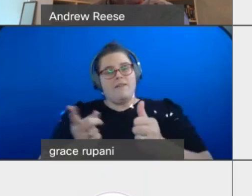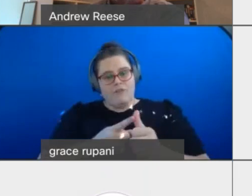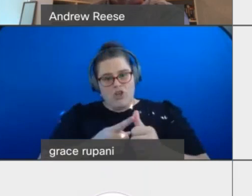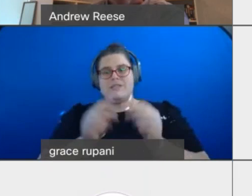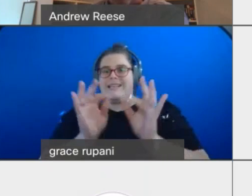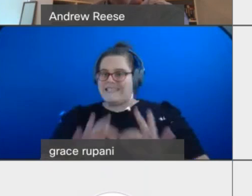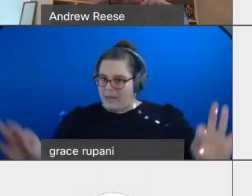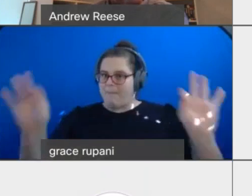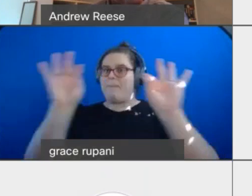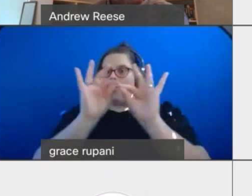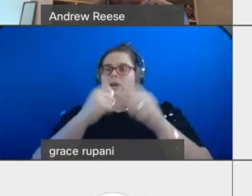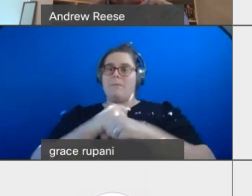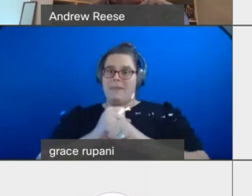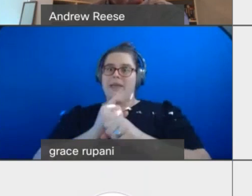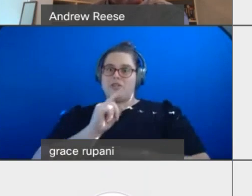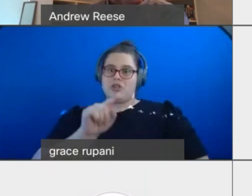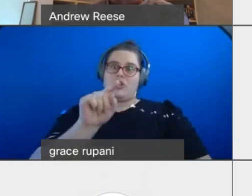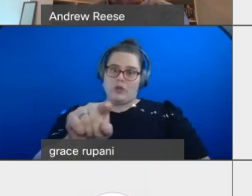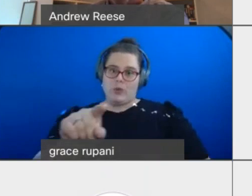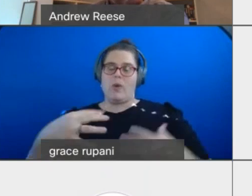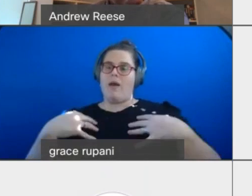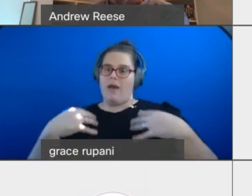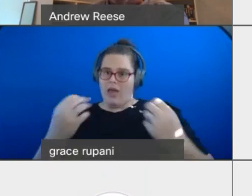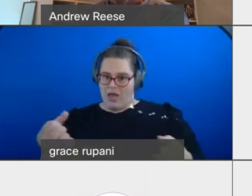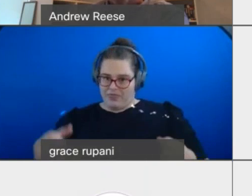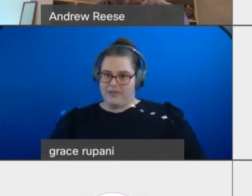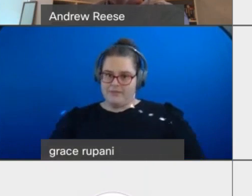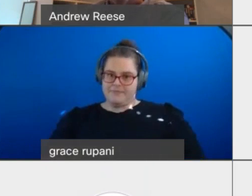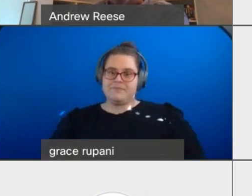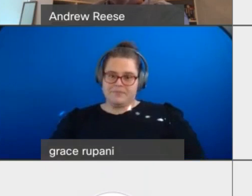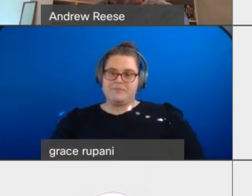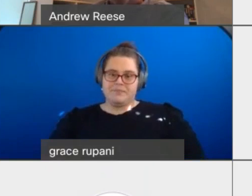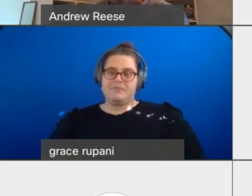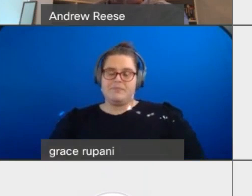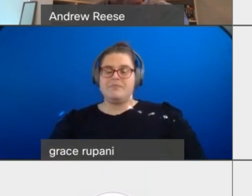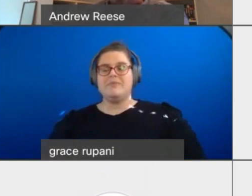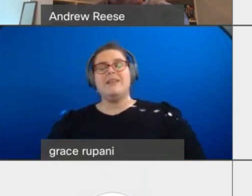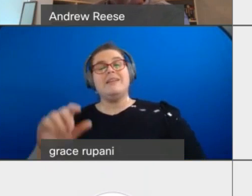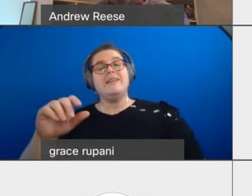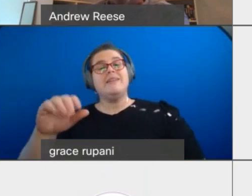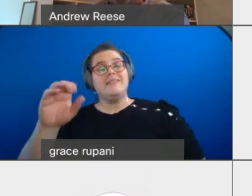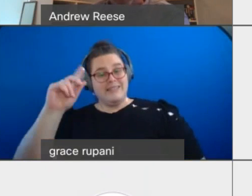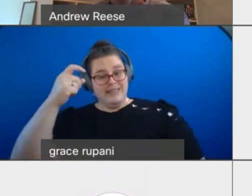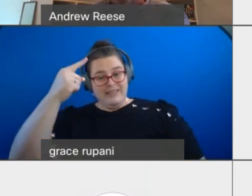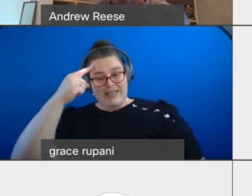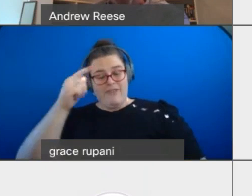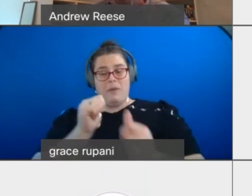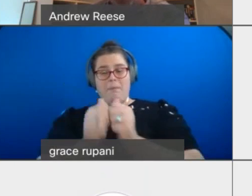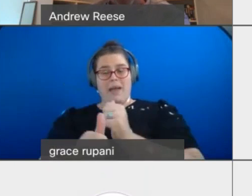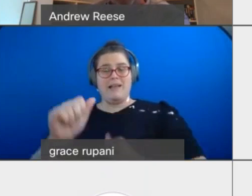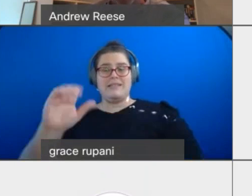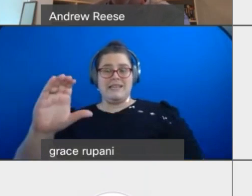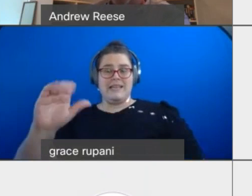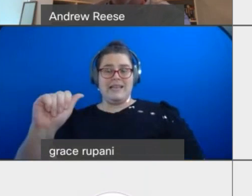Act provides a tax write-off for providers to give 2 weeks of paid